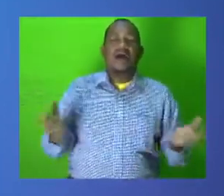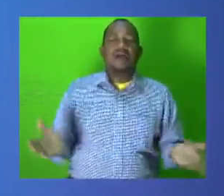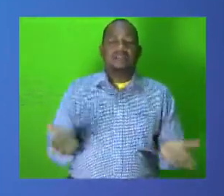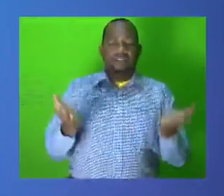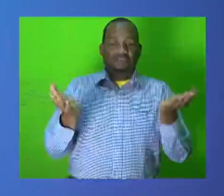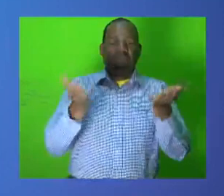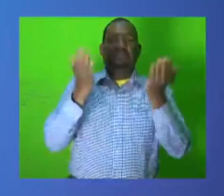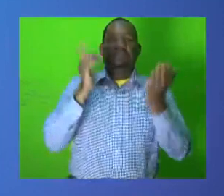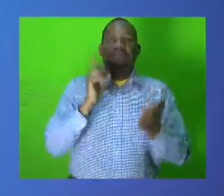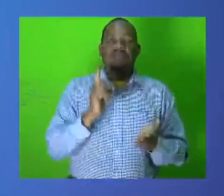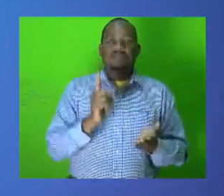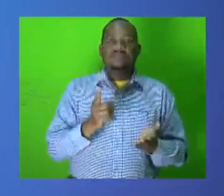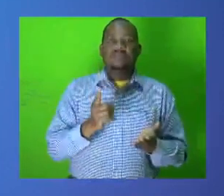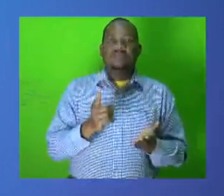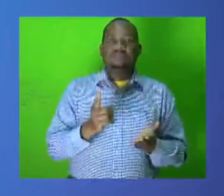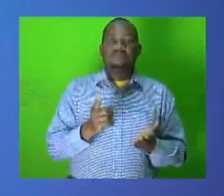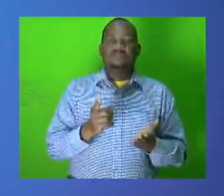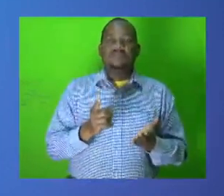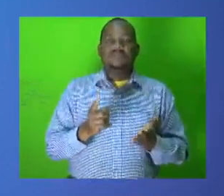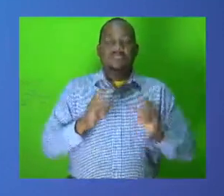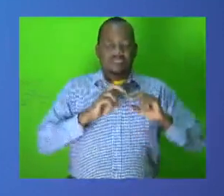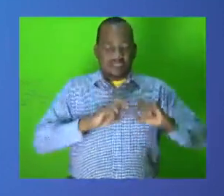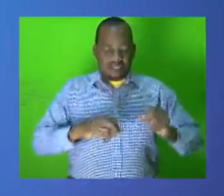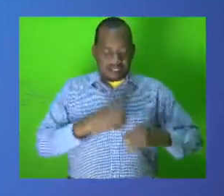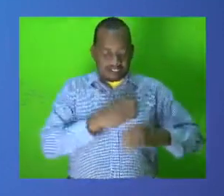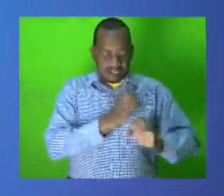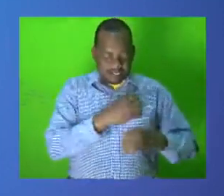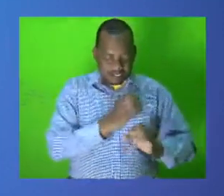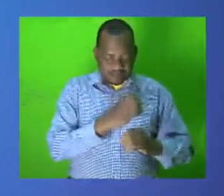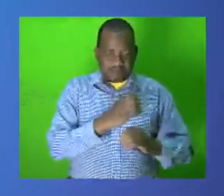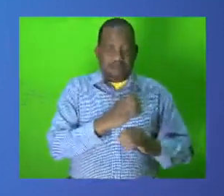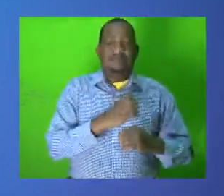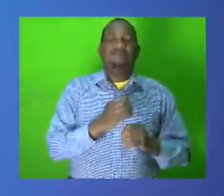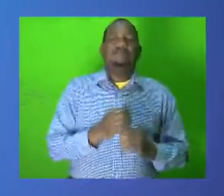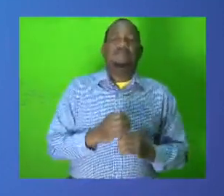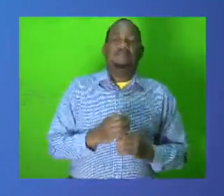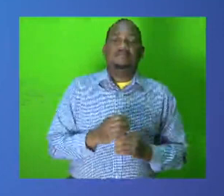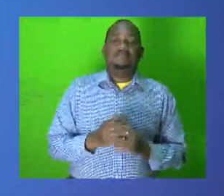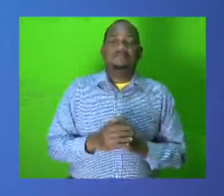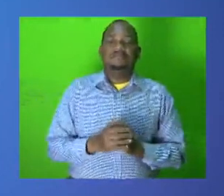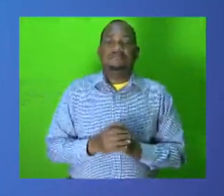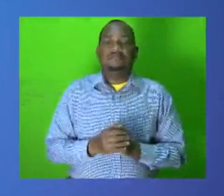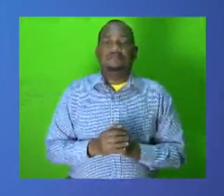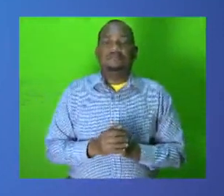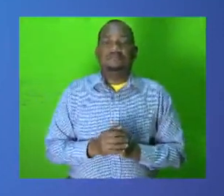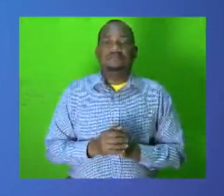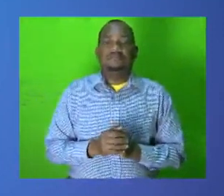achievement of a certain scientific practice, my dear students.